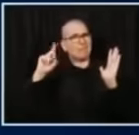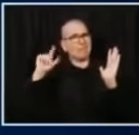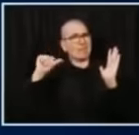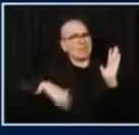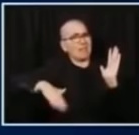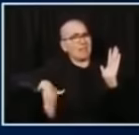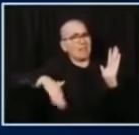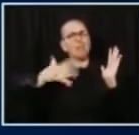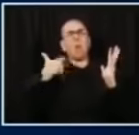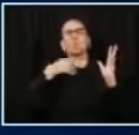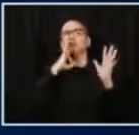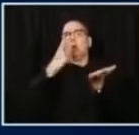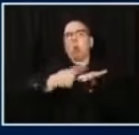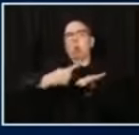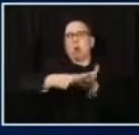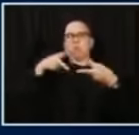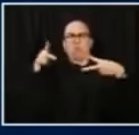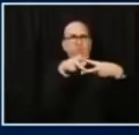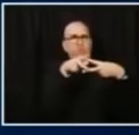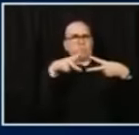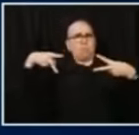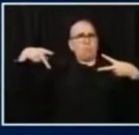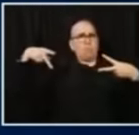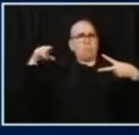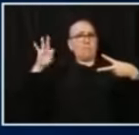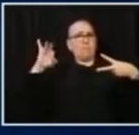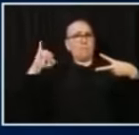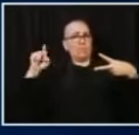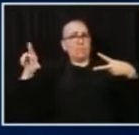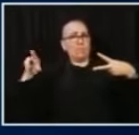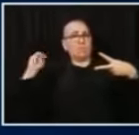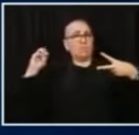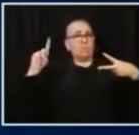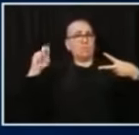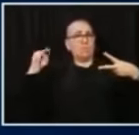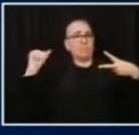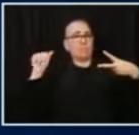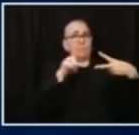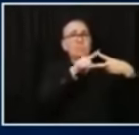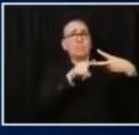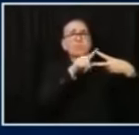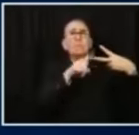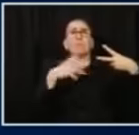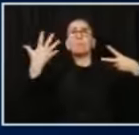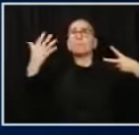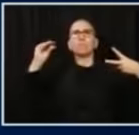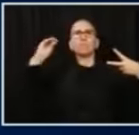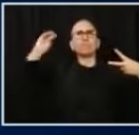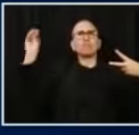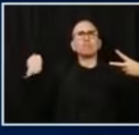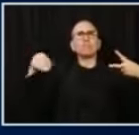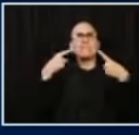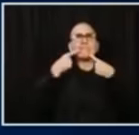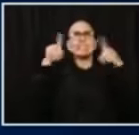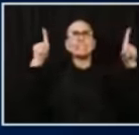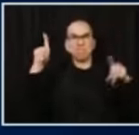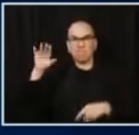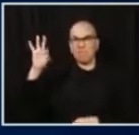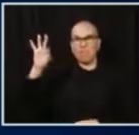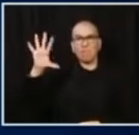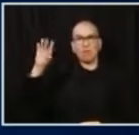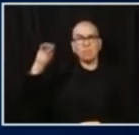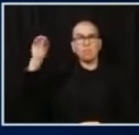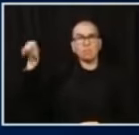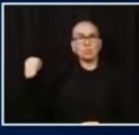and Moderna have indicated that their vaccines have 95% efficacy, or are effective 95%